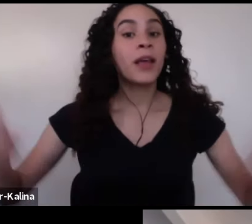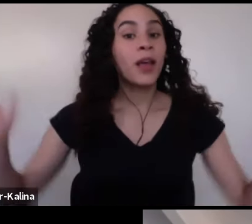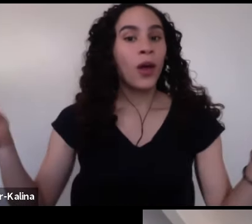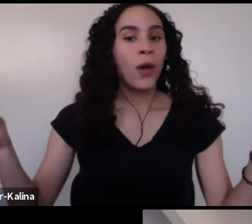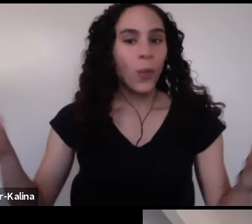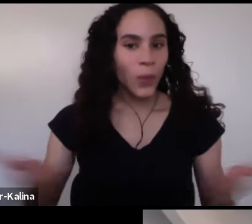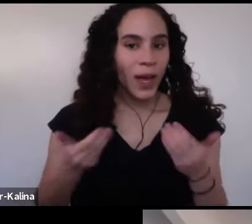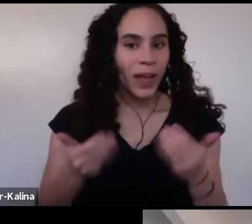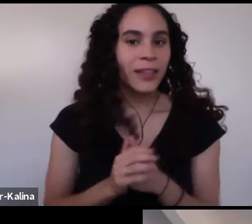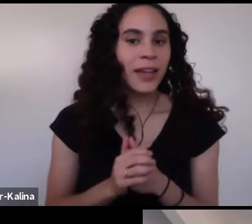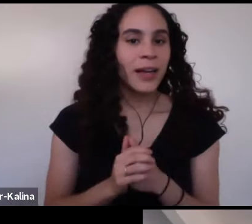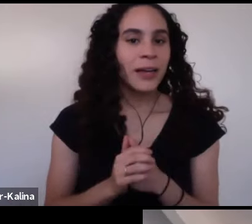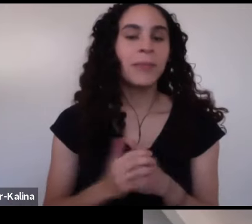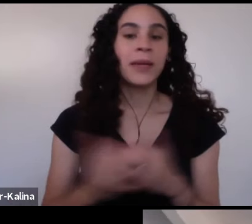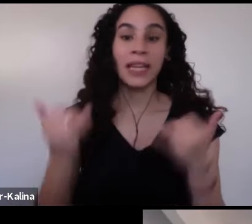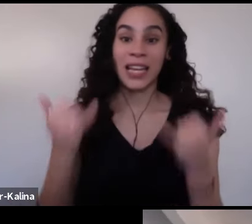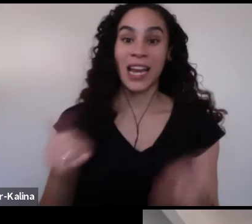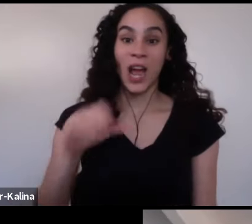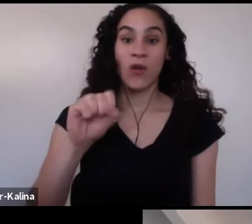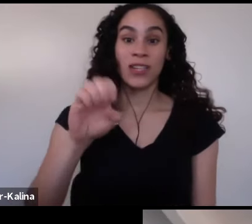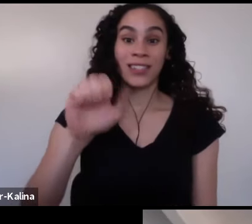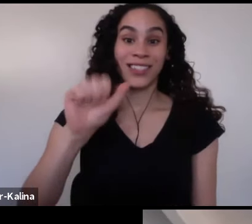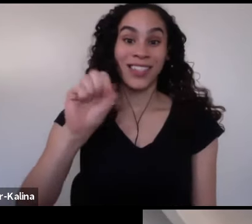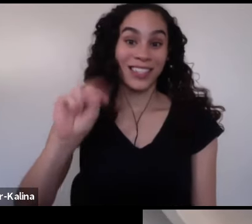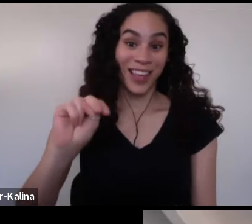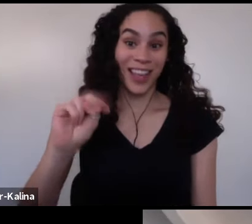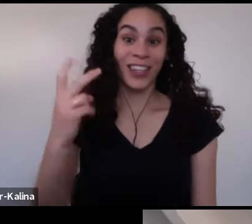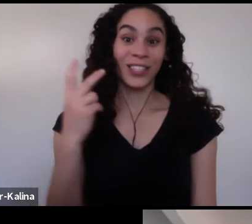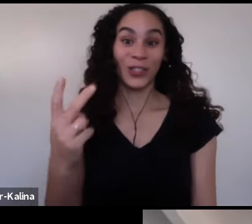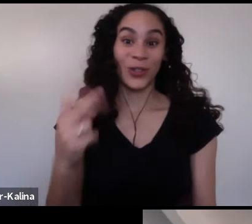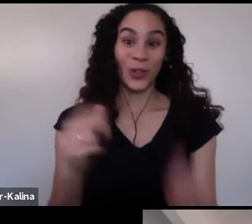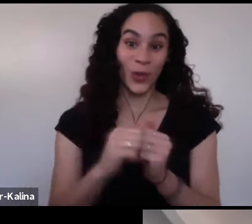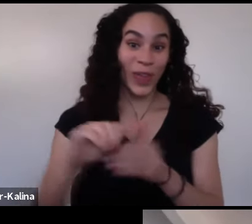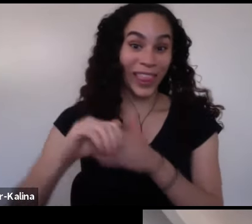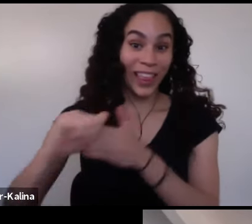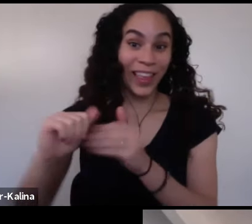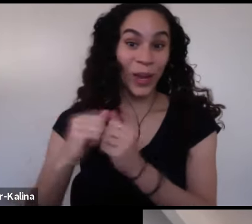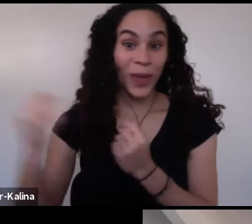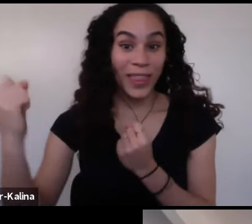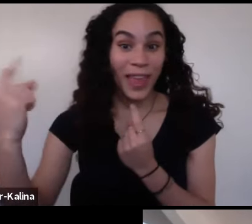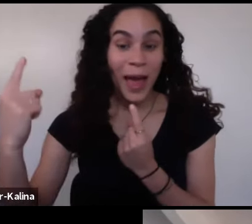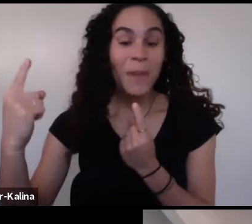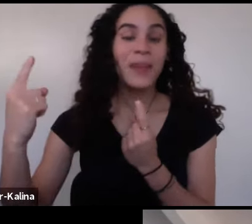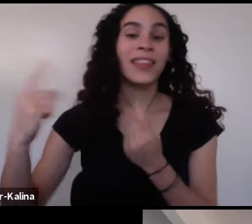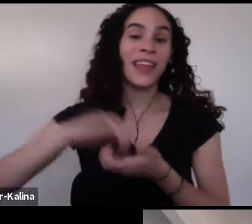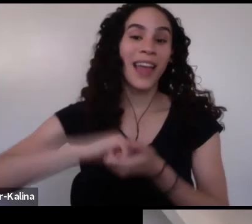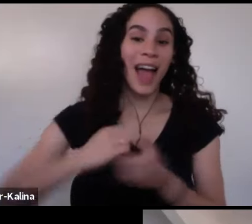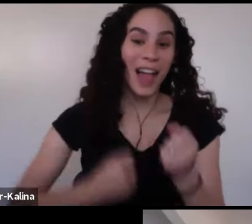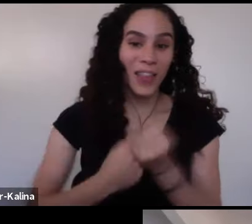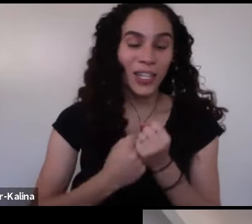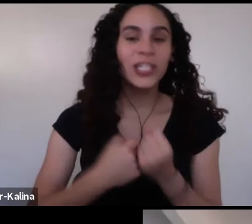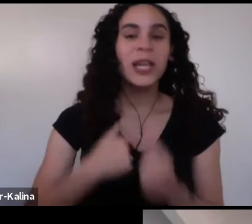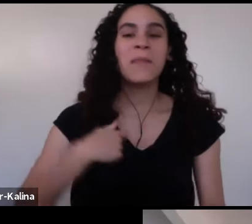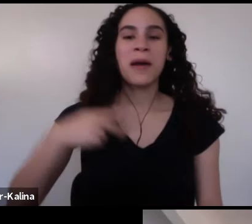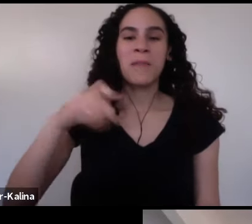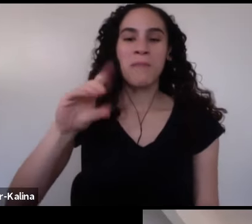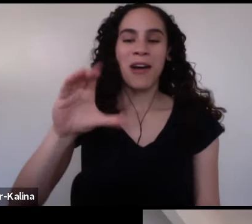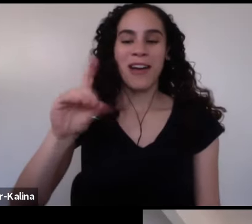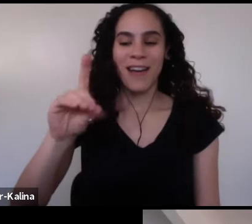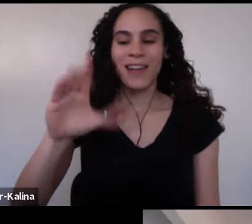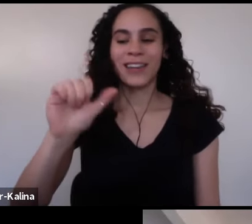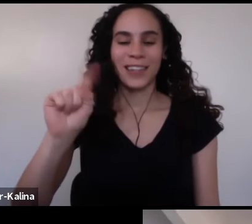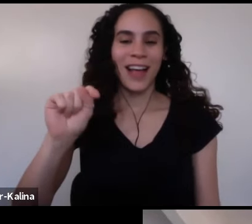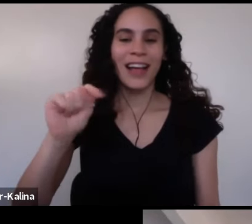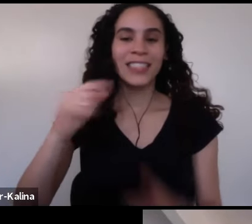We are now on season 2 of Leading with Empathy and Allyship. It's a live event and podcast series. I'm your host, Melinda Briana Epler,